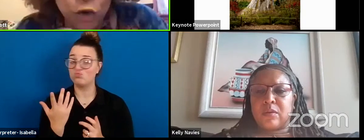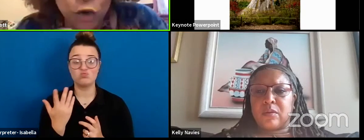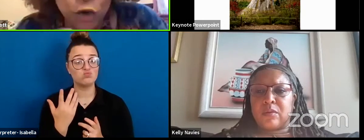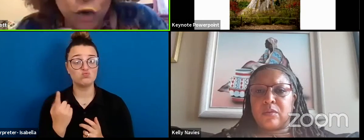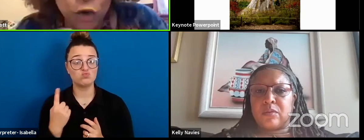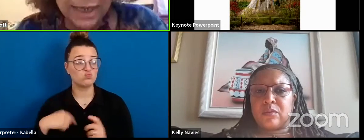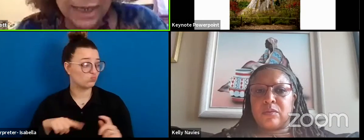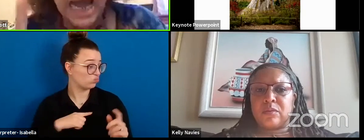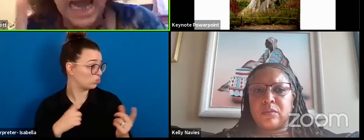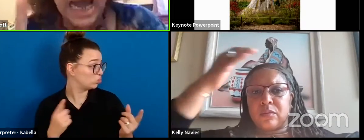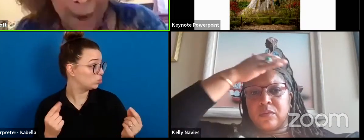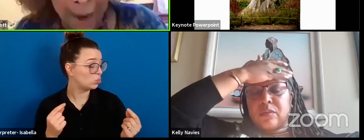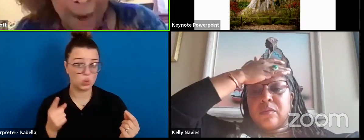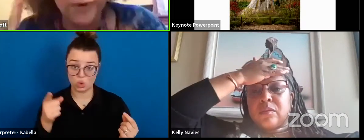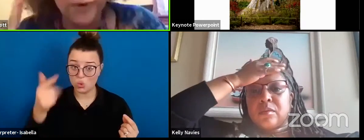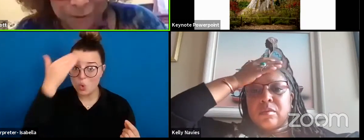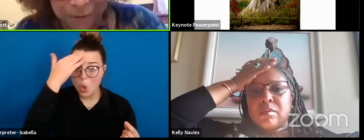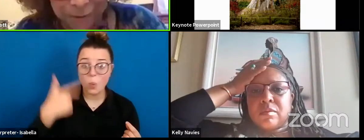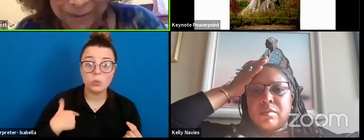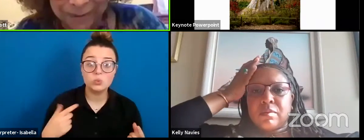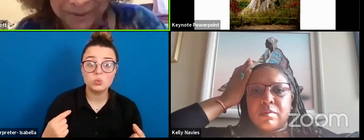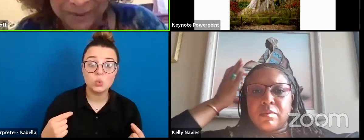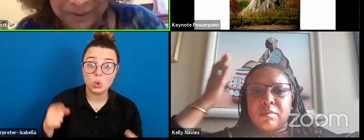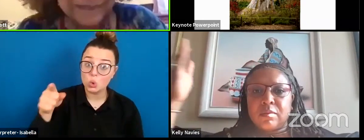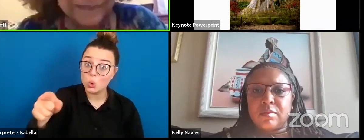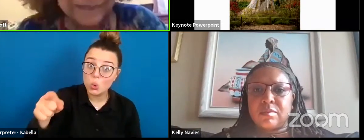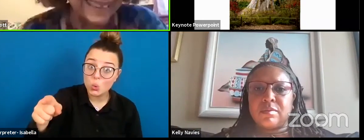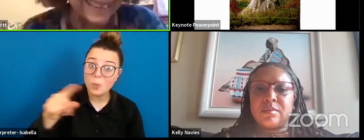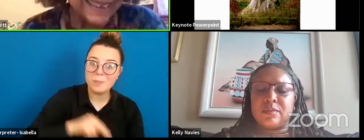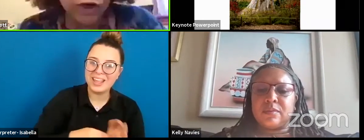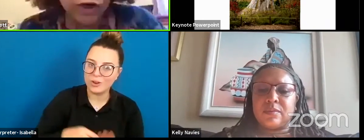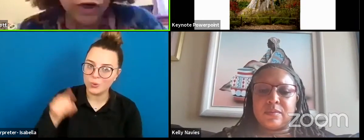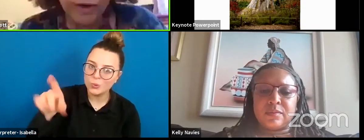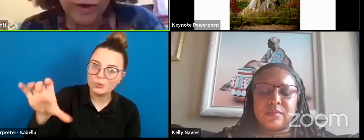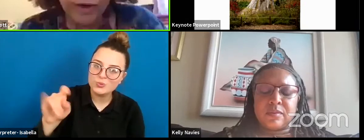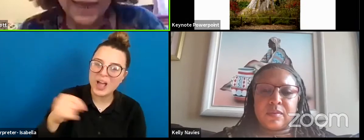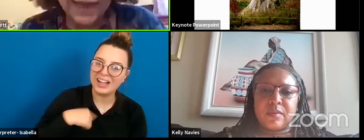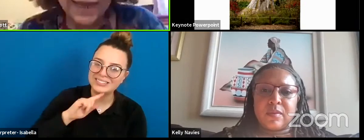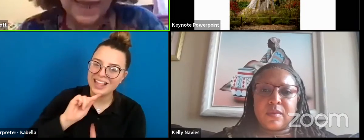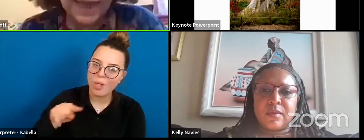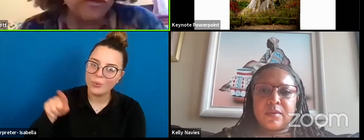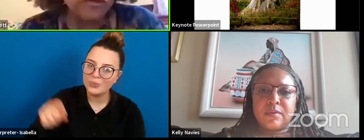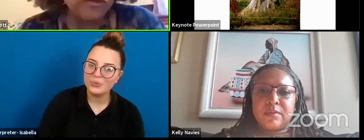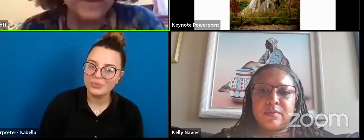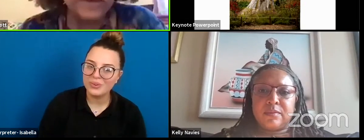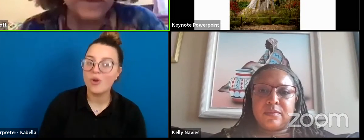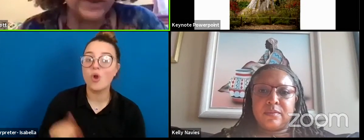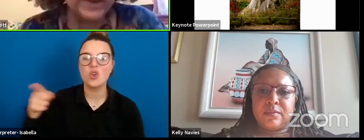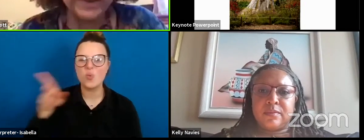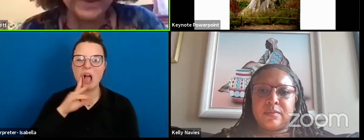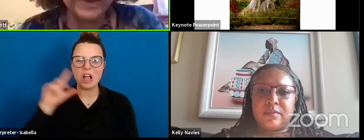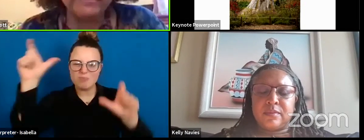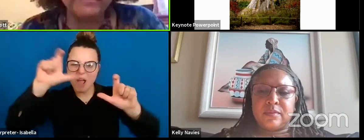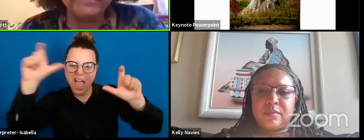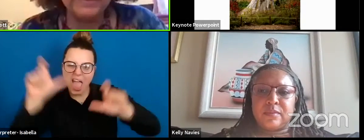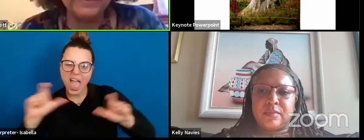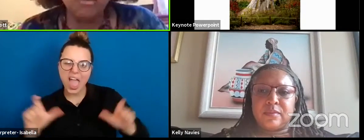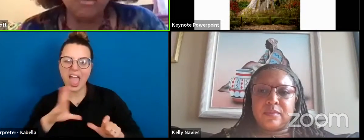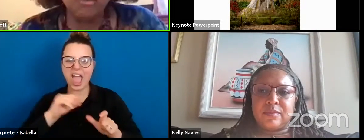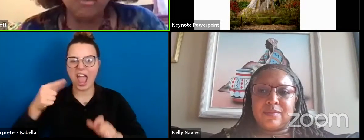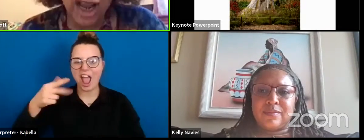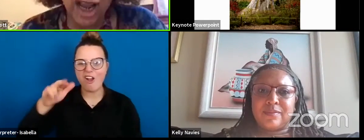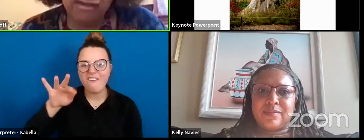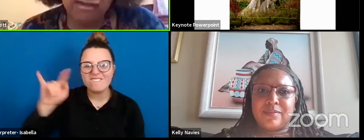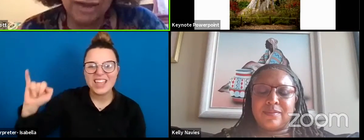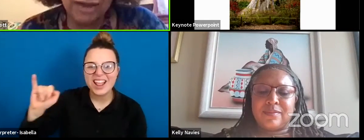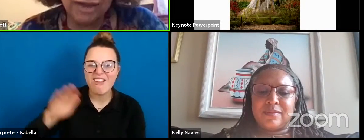you meaning what I told them to do? We're going to spray paint that and do graffiti on Harriet Tubman.